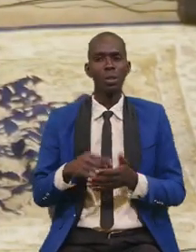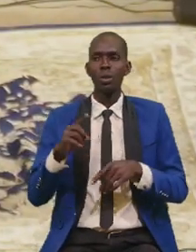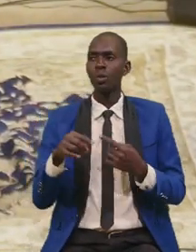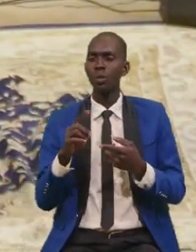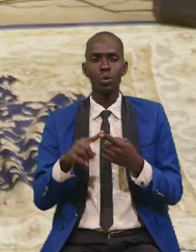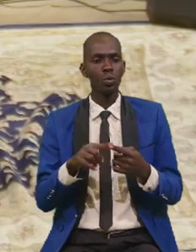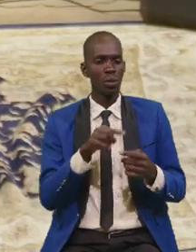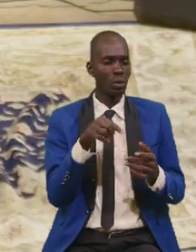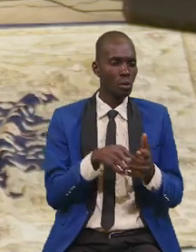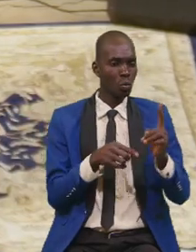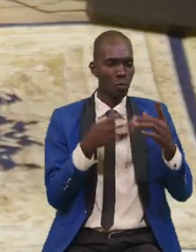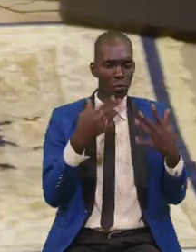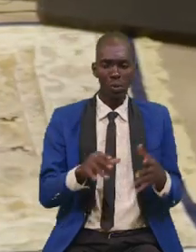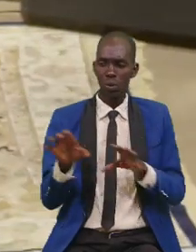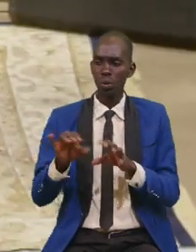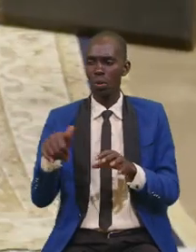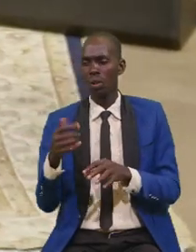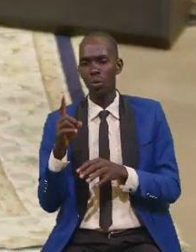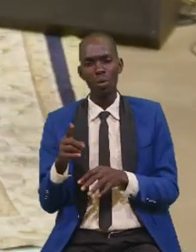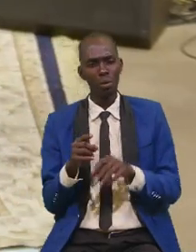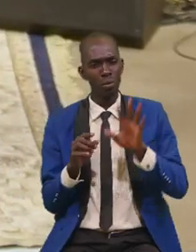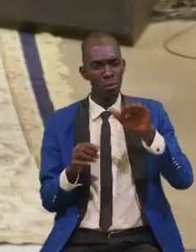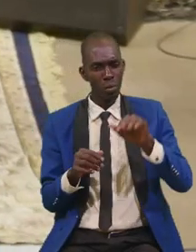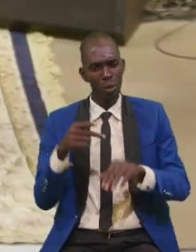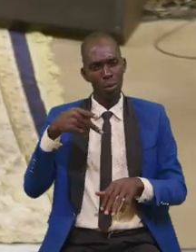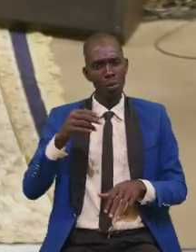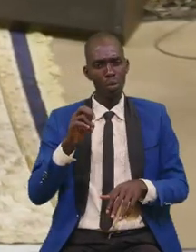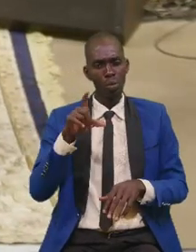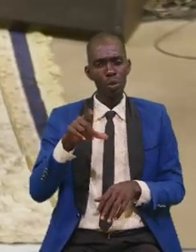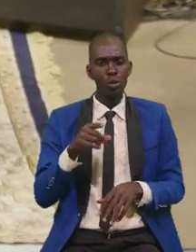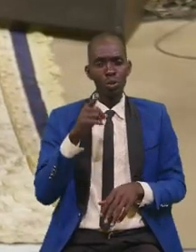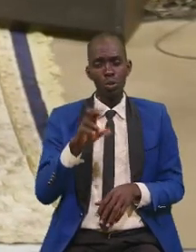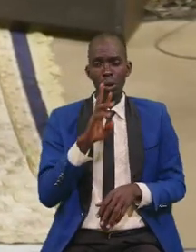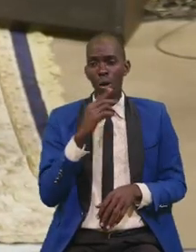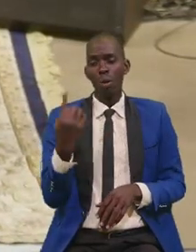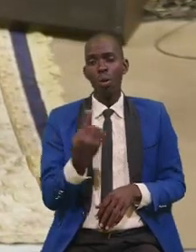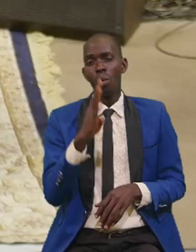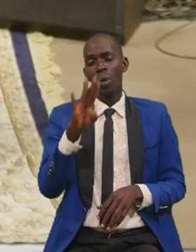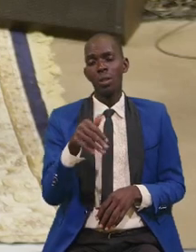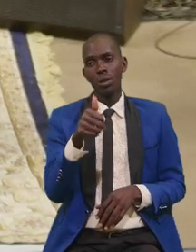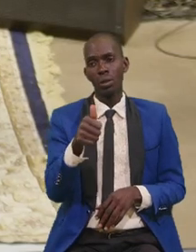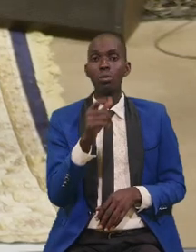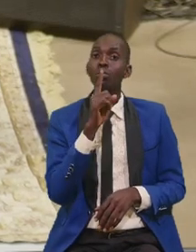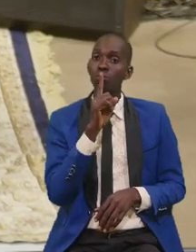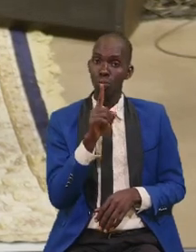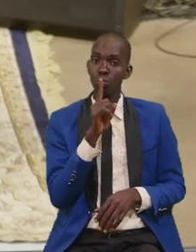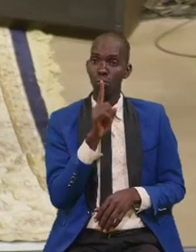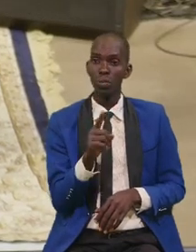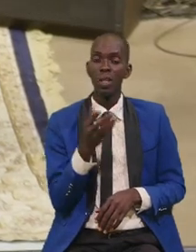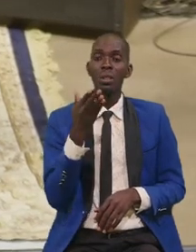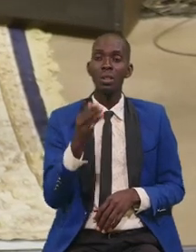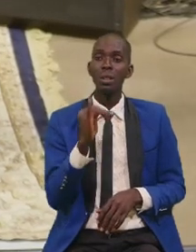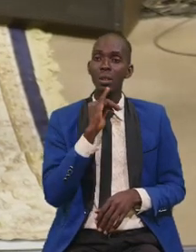Paul, thou art beside thyself. True, true. There's another spirit that came to Paul,